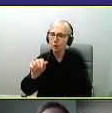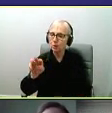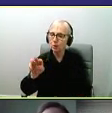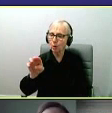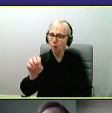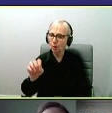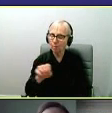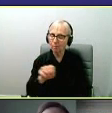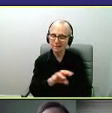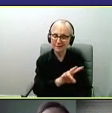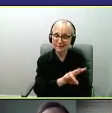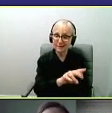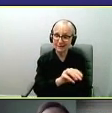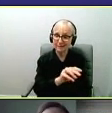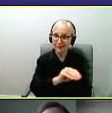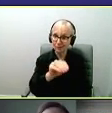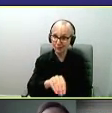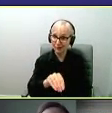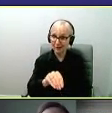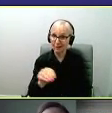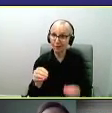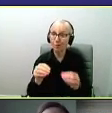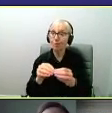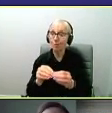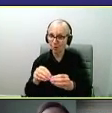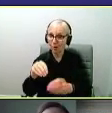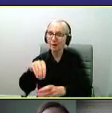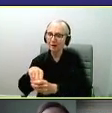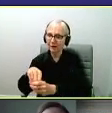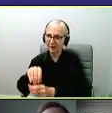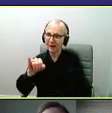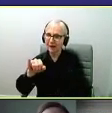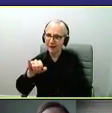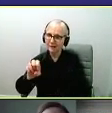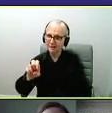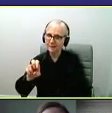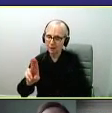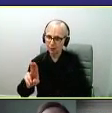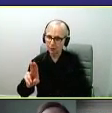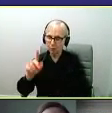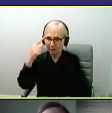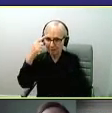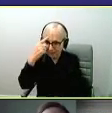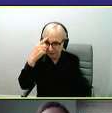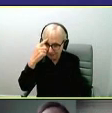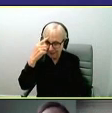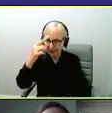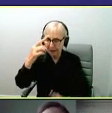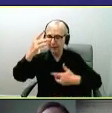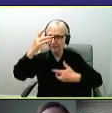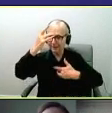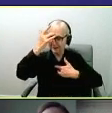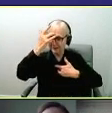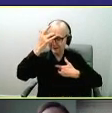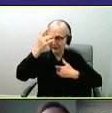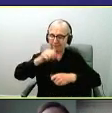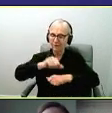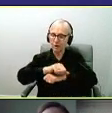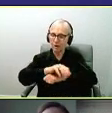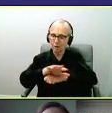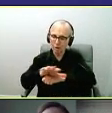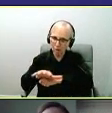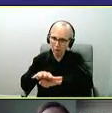ICU. And so we have to think about this disease, COVID, in the time